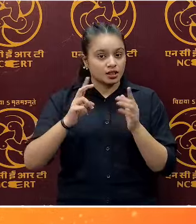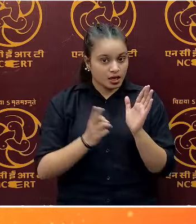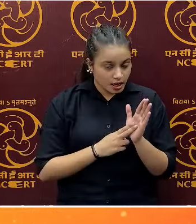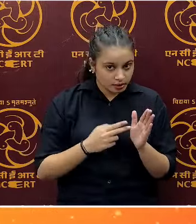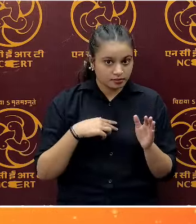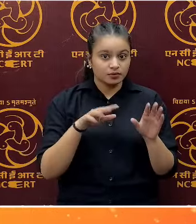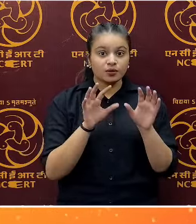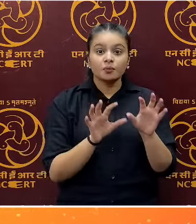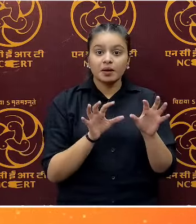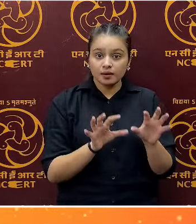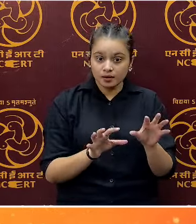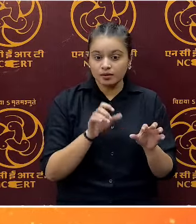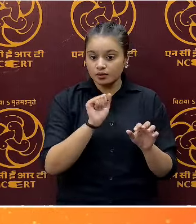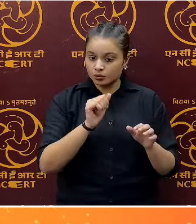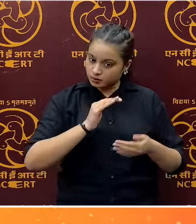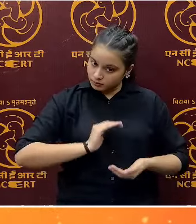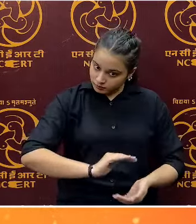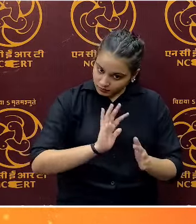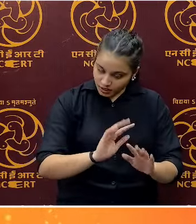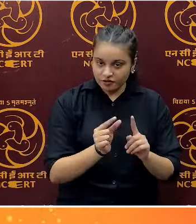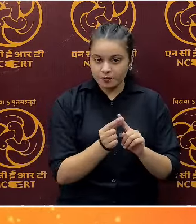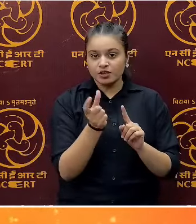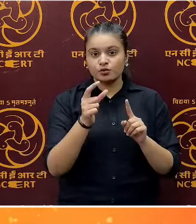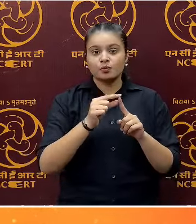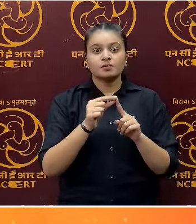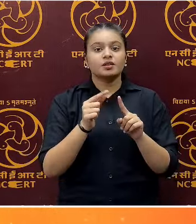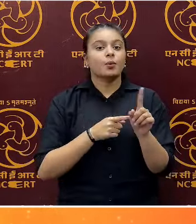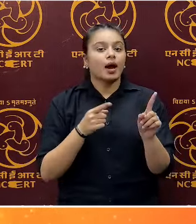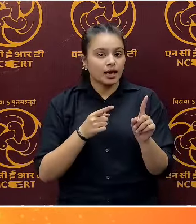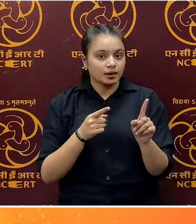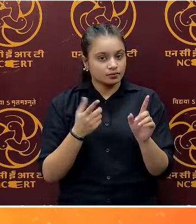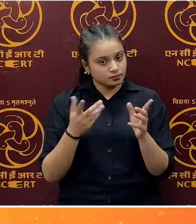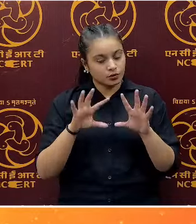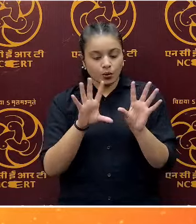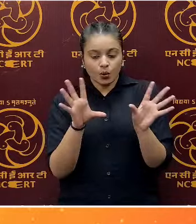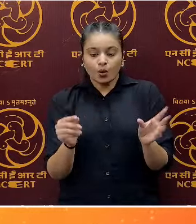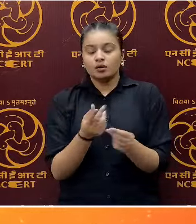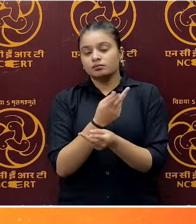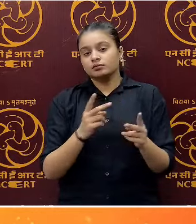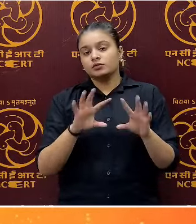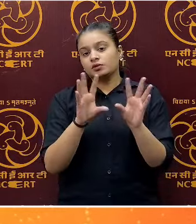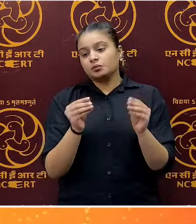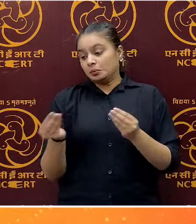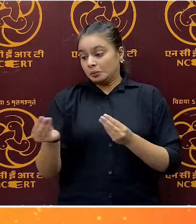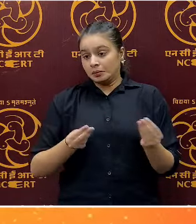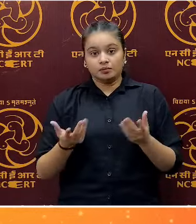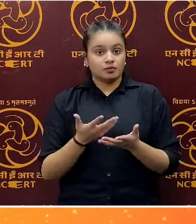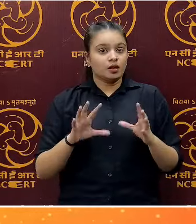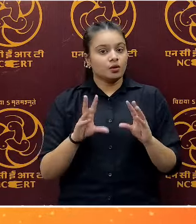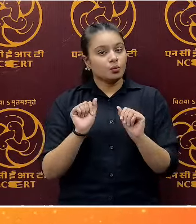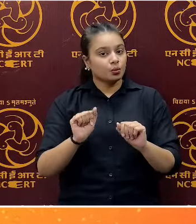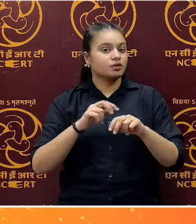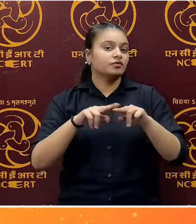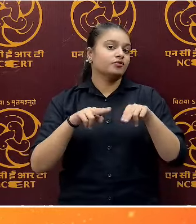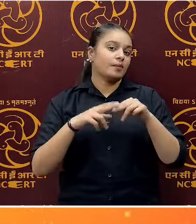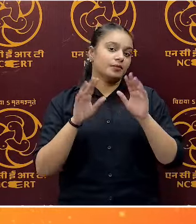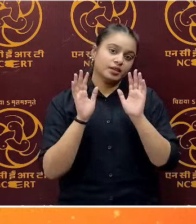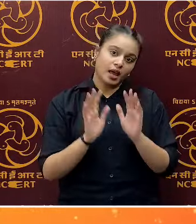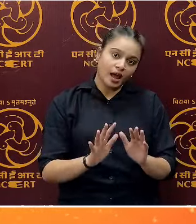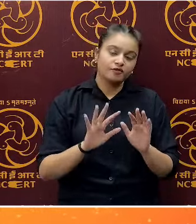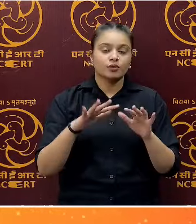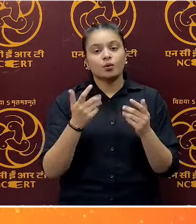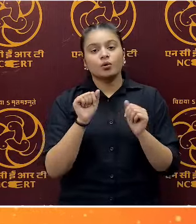and the dog is also having the puppies. So likewise, all the animal around us, they also have their family, and they can